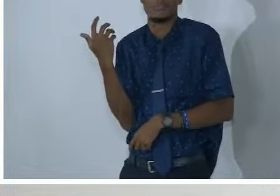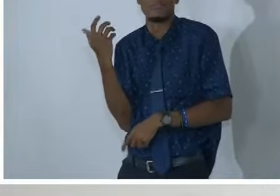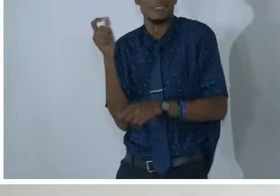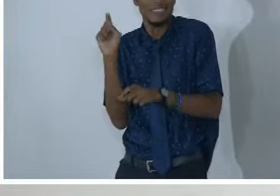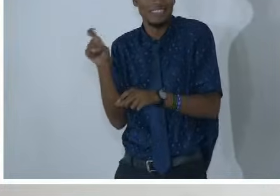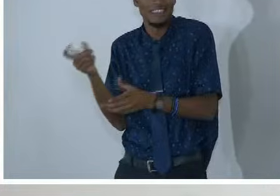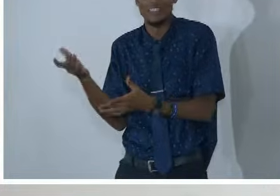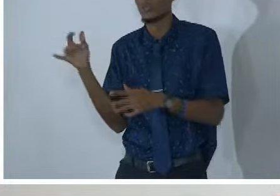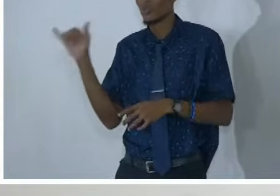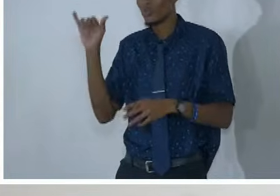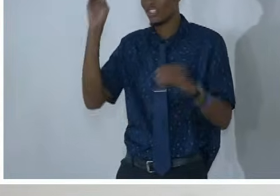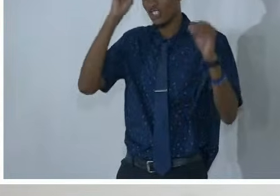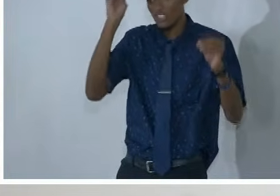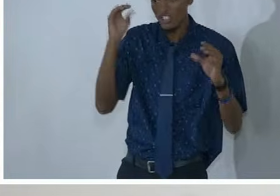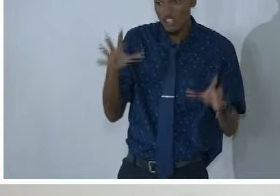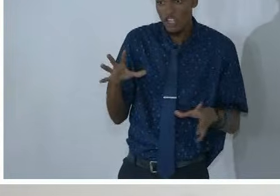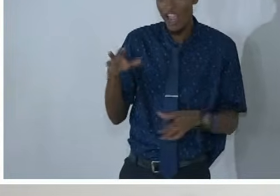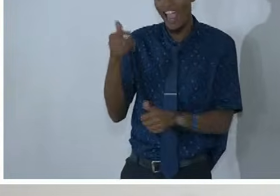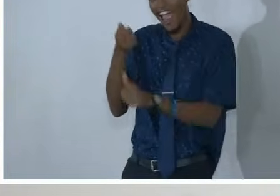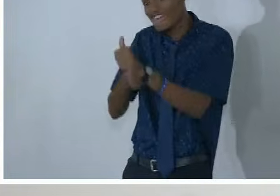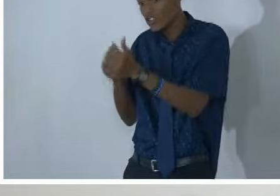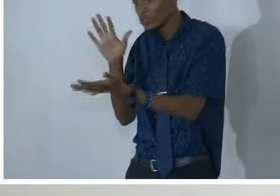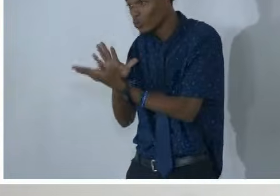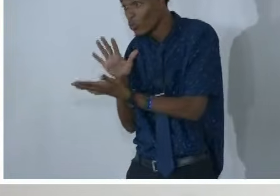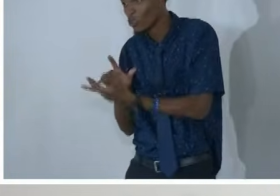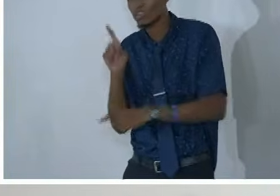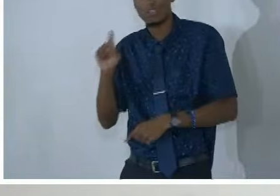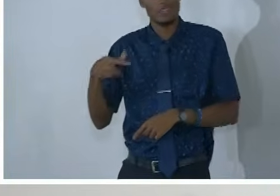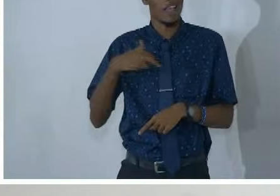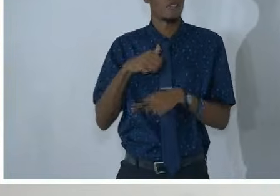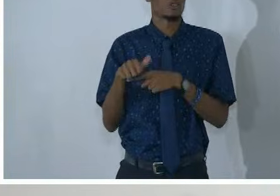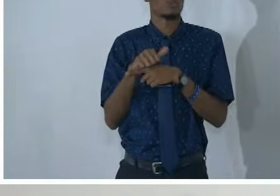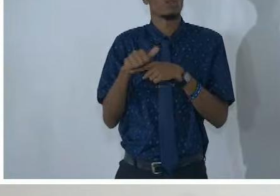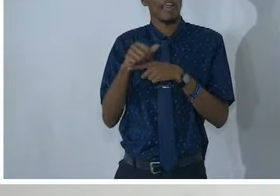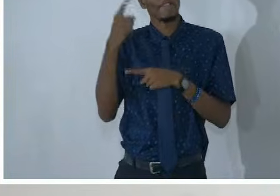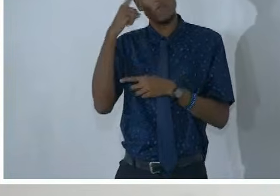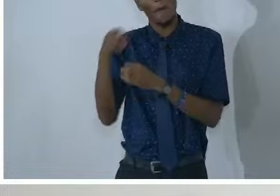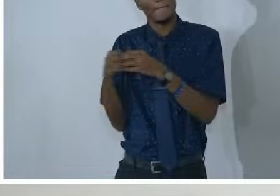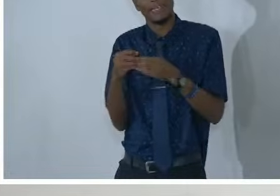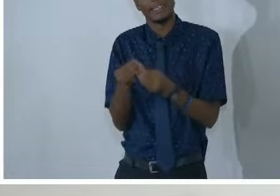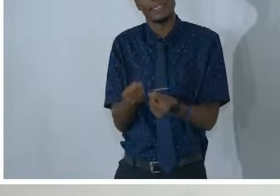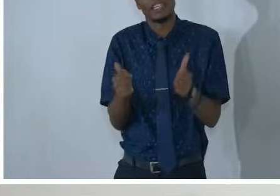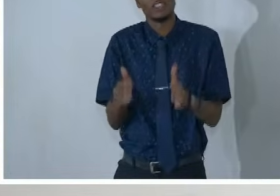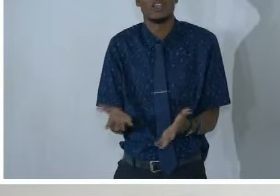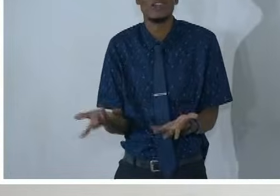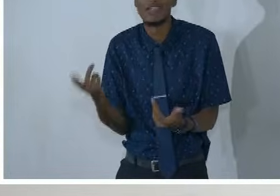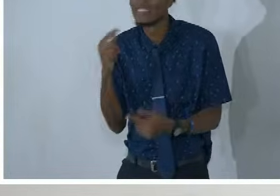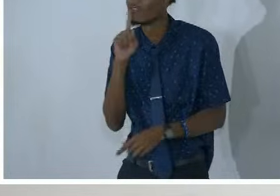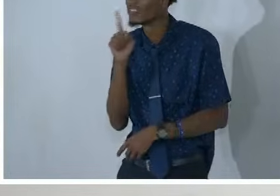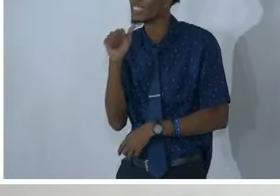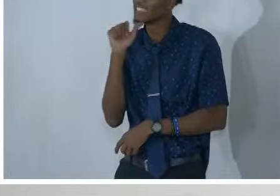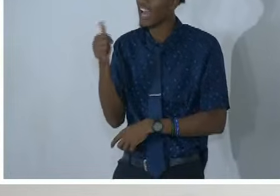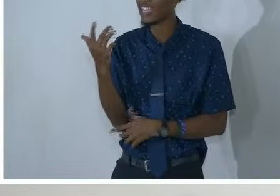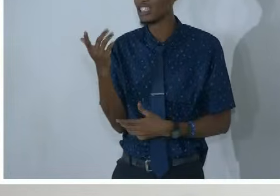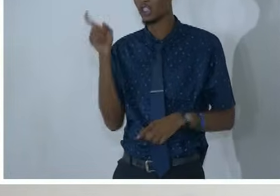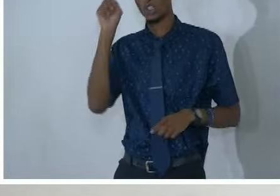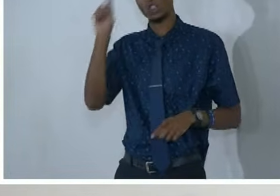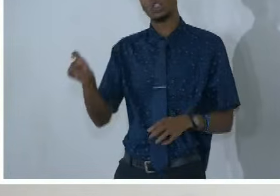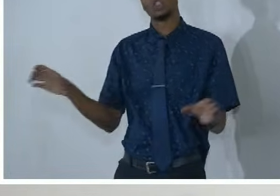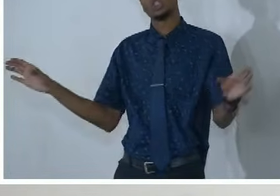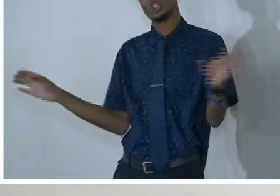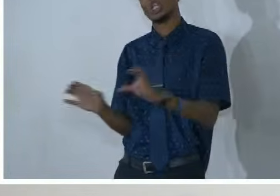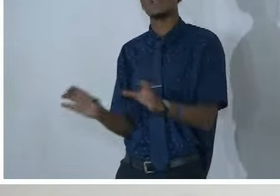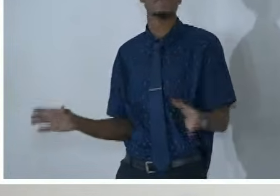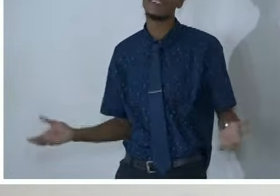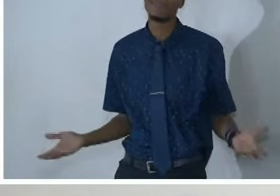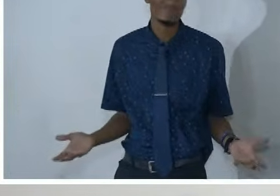5 teachers in every school to be trained in mediation. And we're not saying that they should be certified. But if